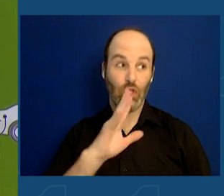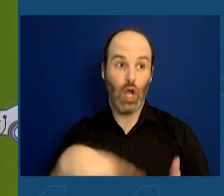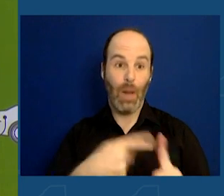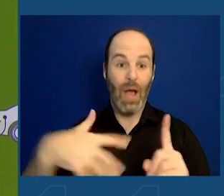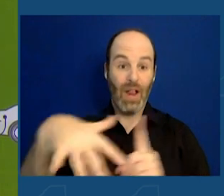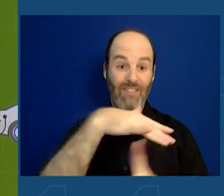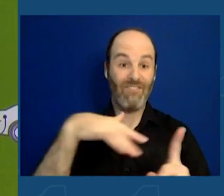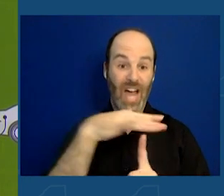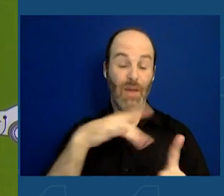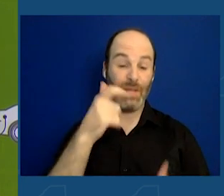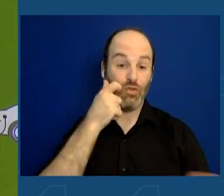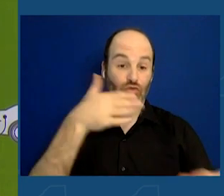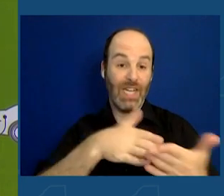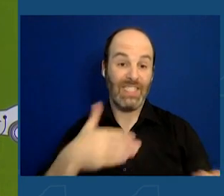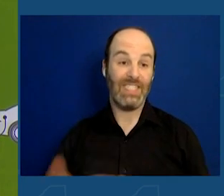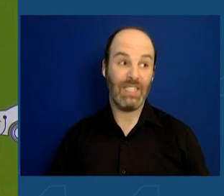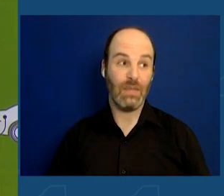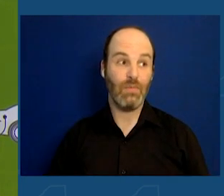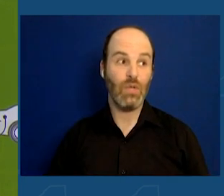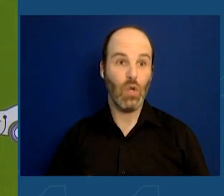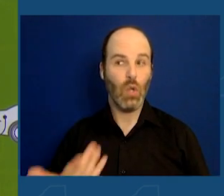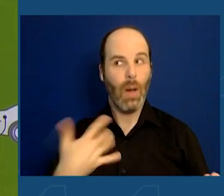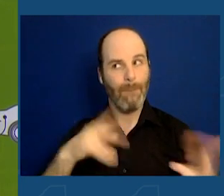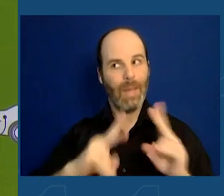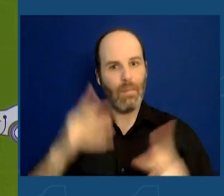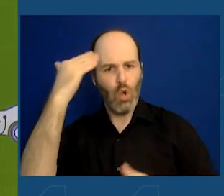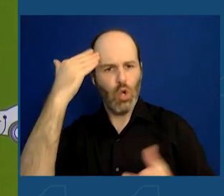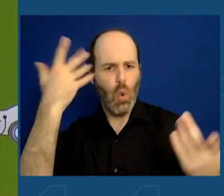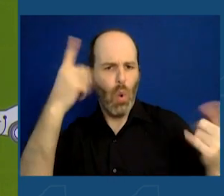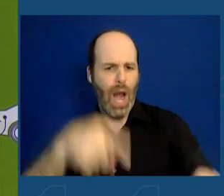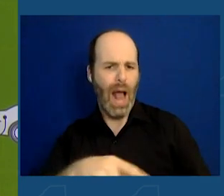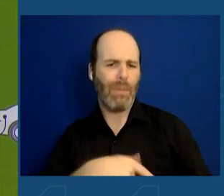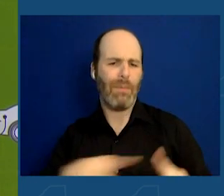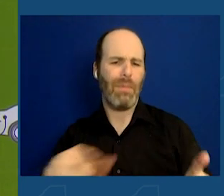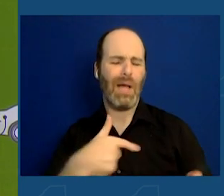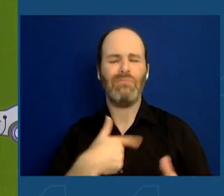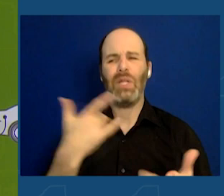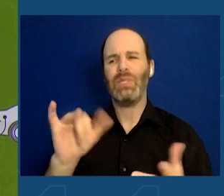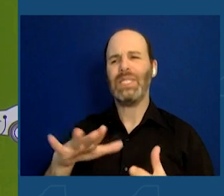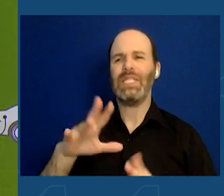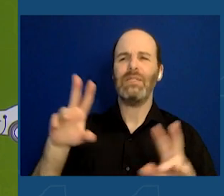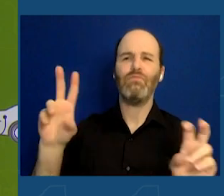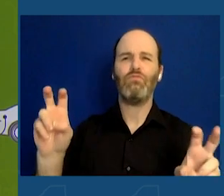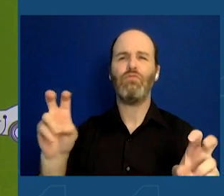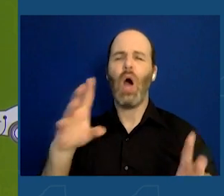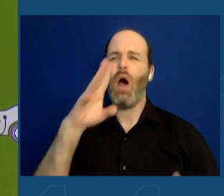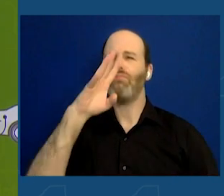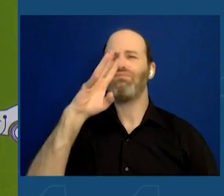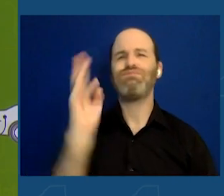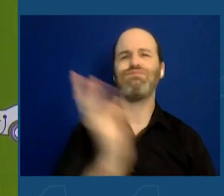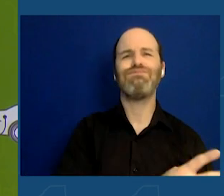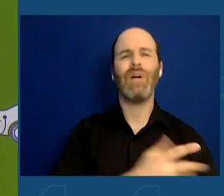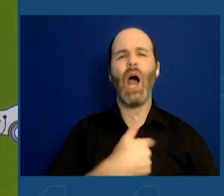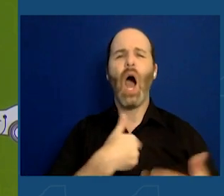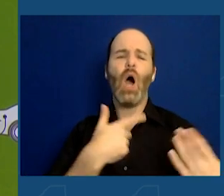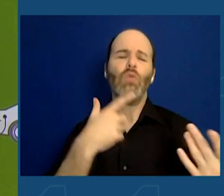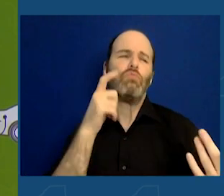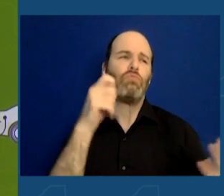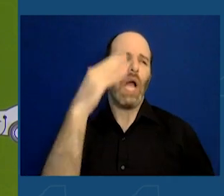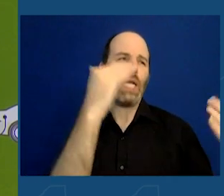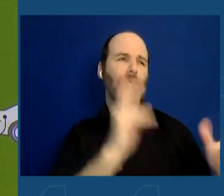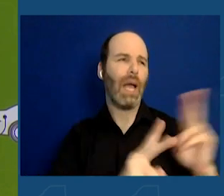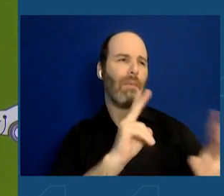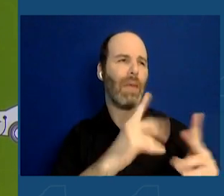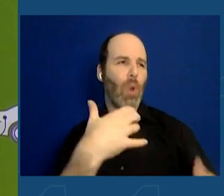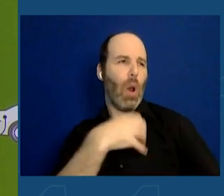what was going to happen, but there was this benign neglect, not expecting people to stand up and complain. You just have